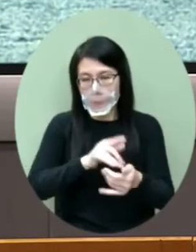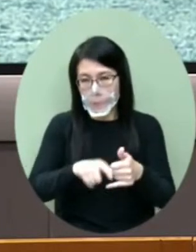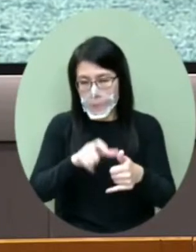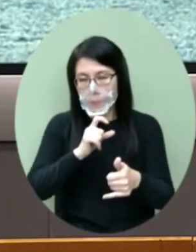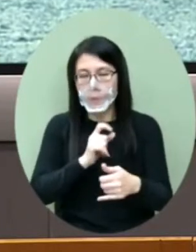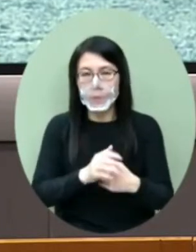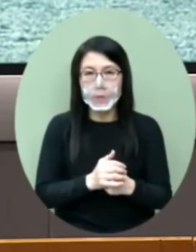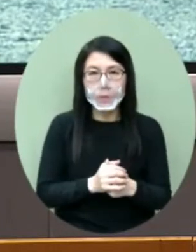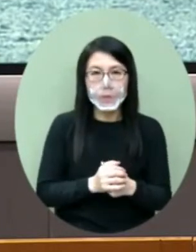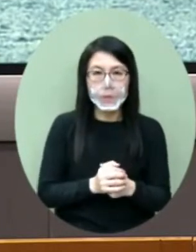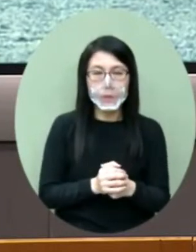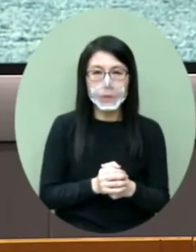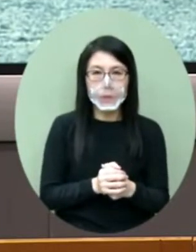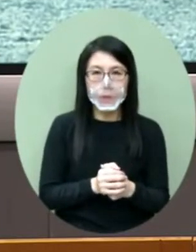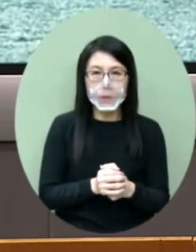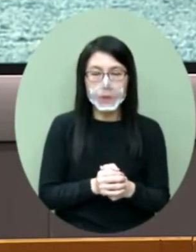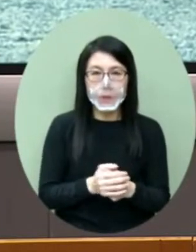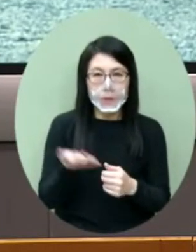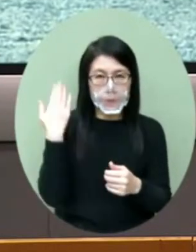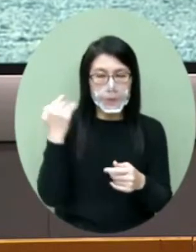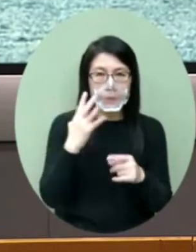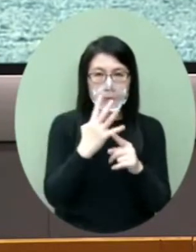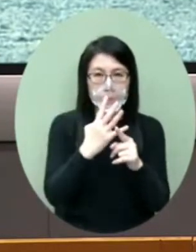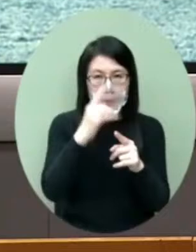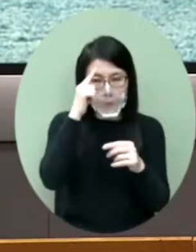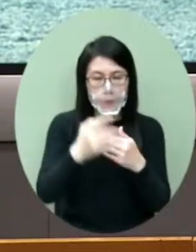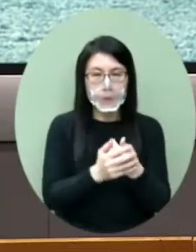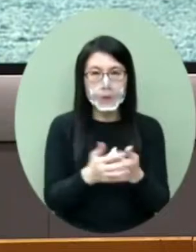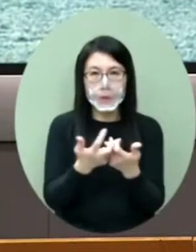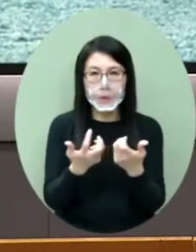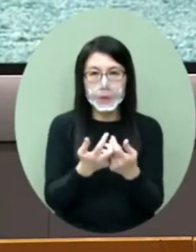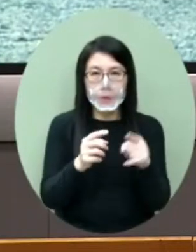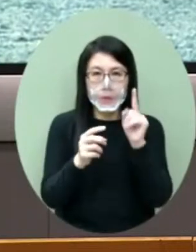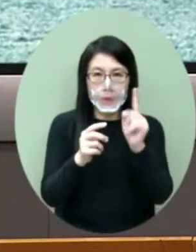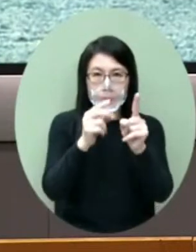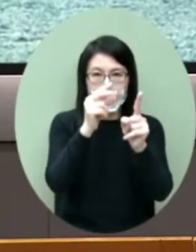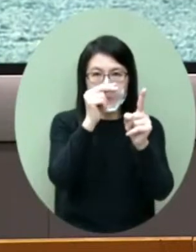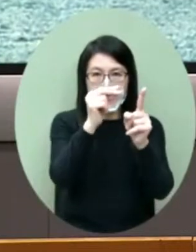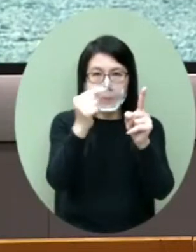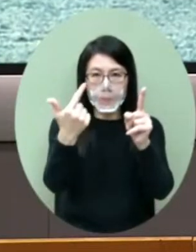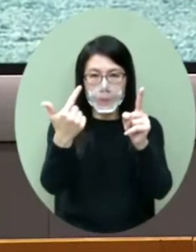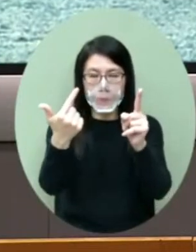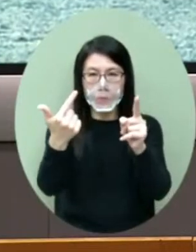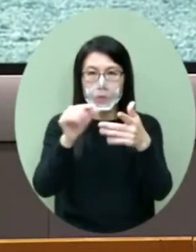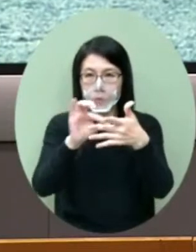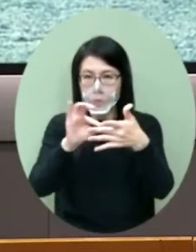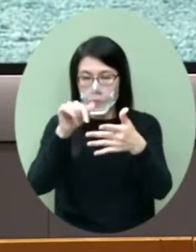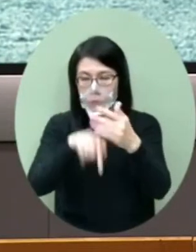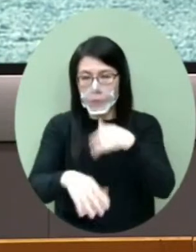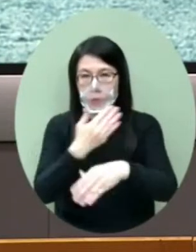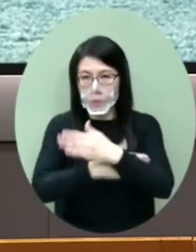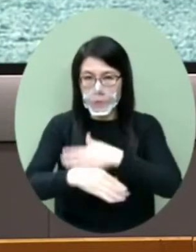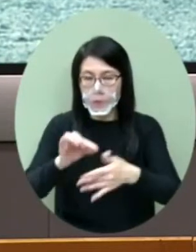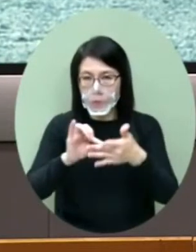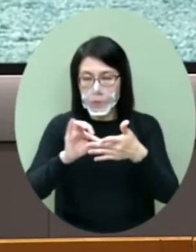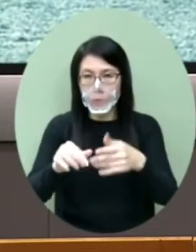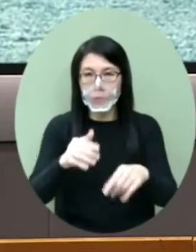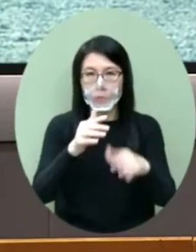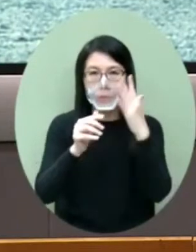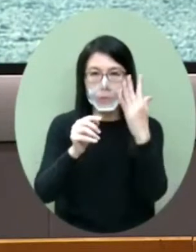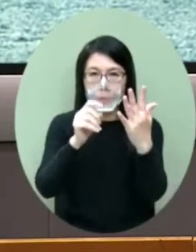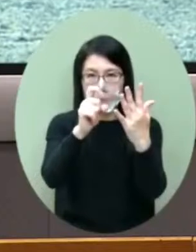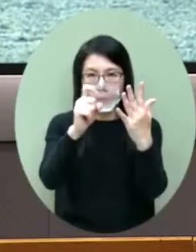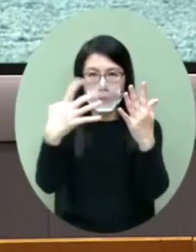36,666 residents from care homes for the elderly that have been affected. In the previous 14 days, there are 178